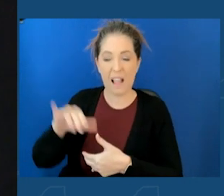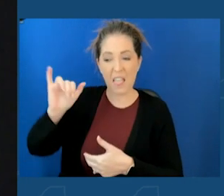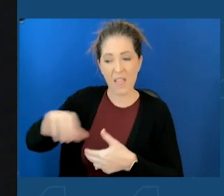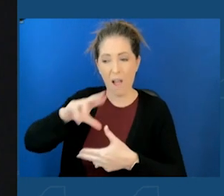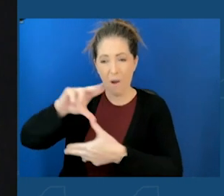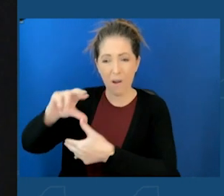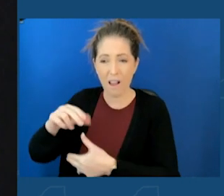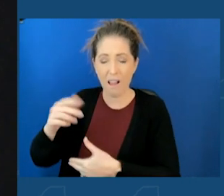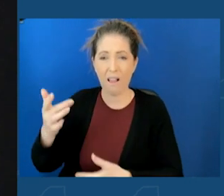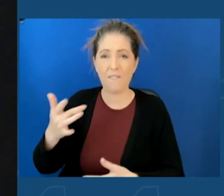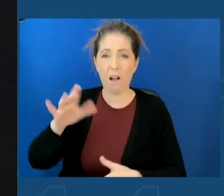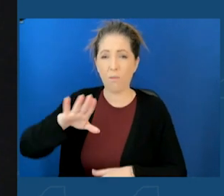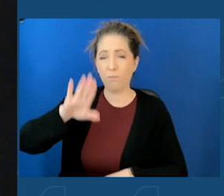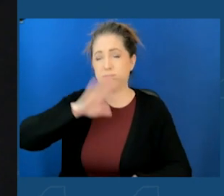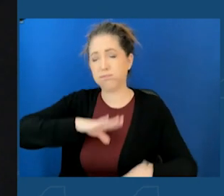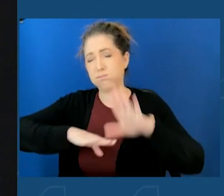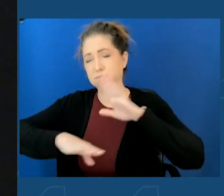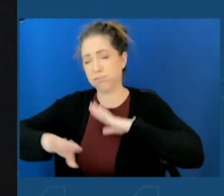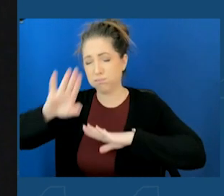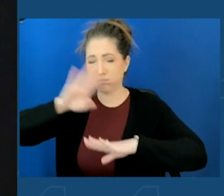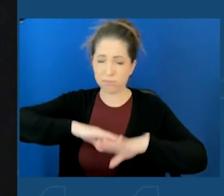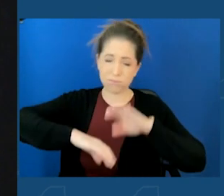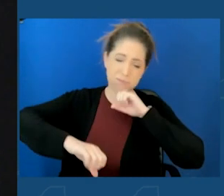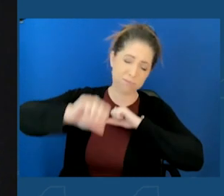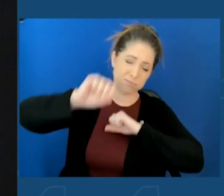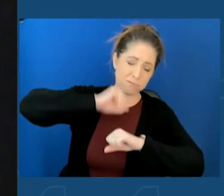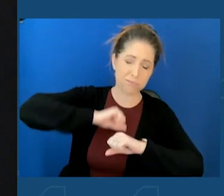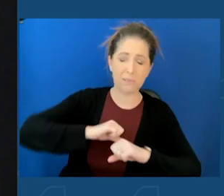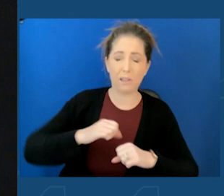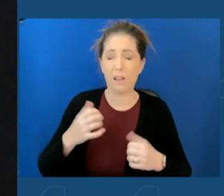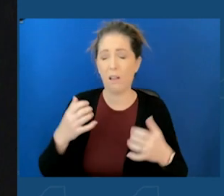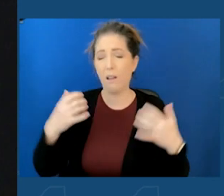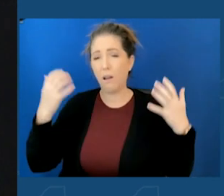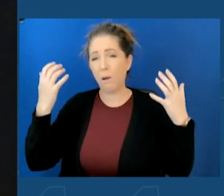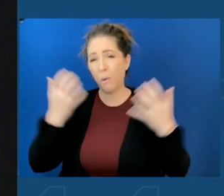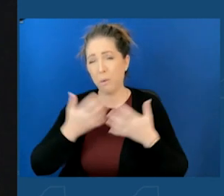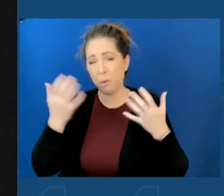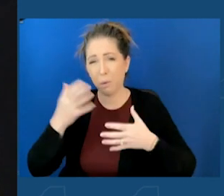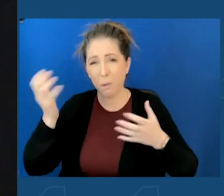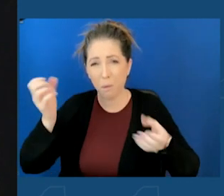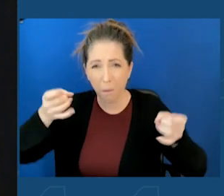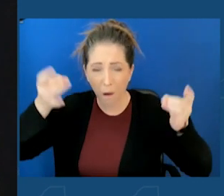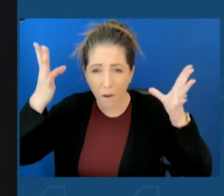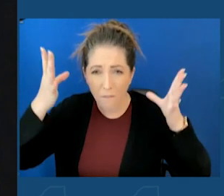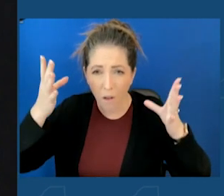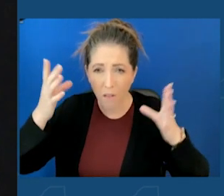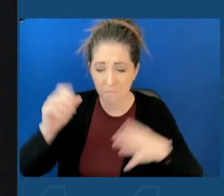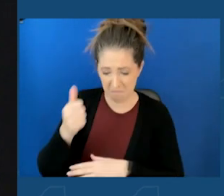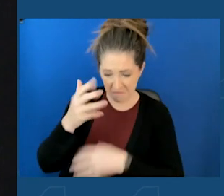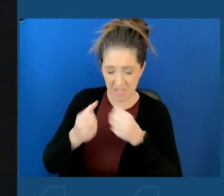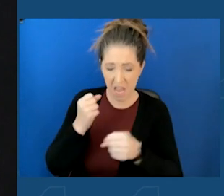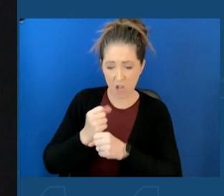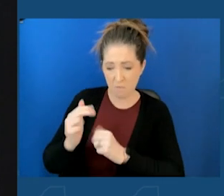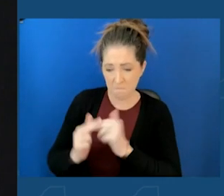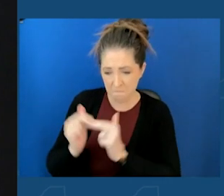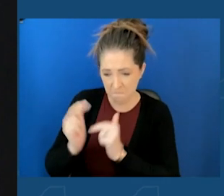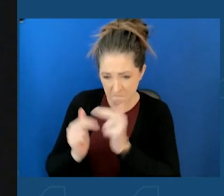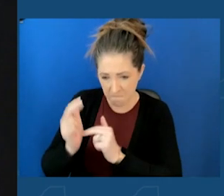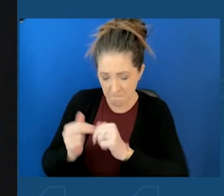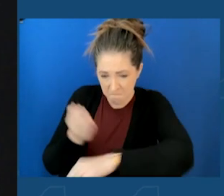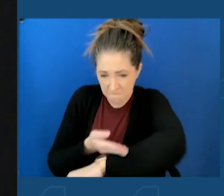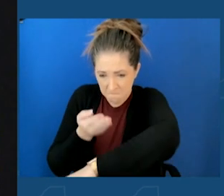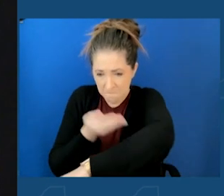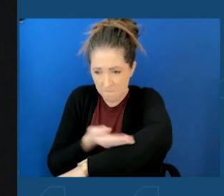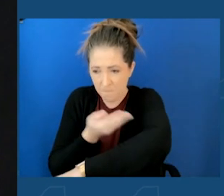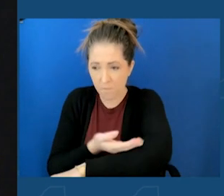so vulnerable. And we've been spending a decade rebuilding, but you're always feeling that vulnerability again, that